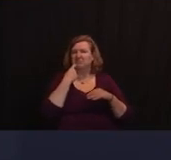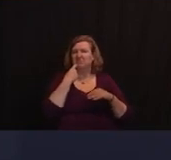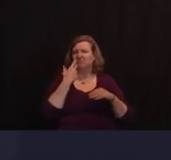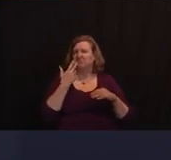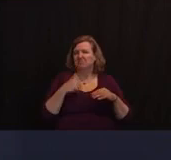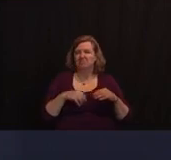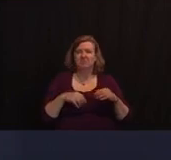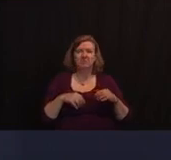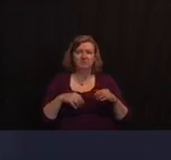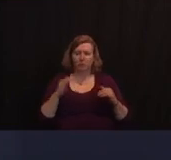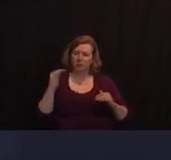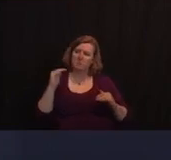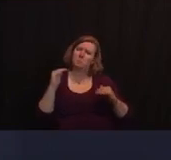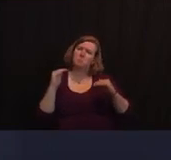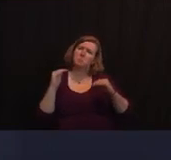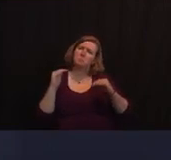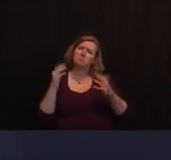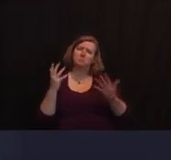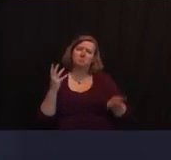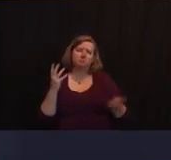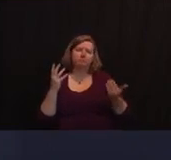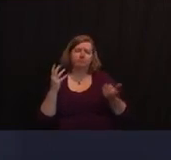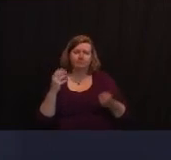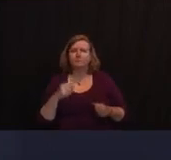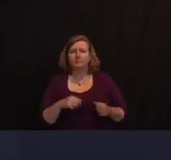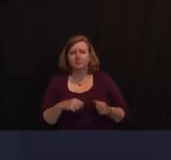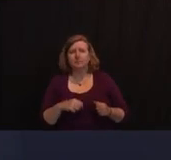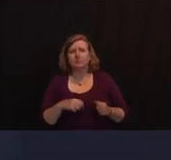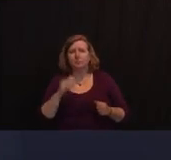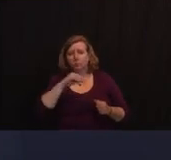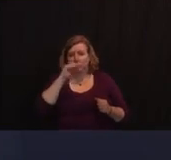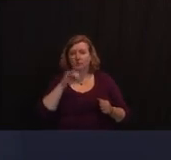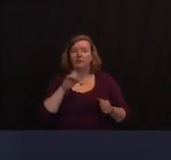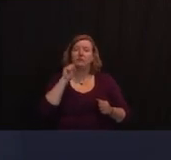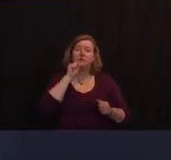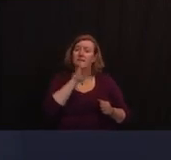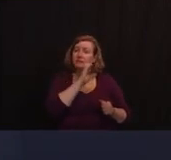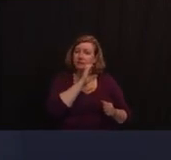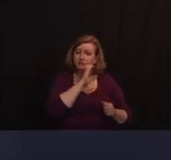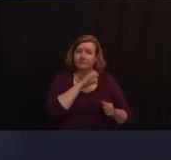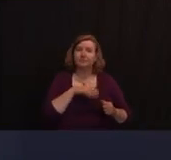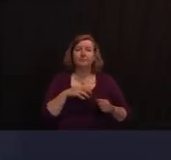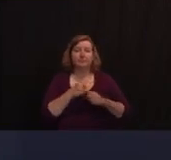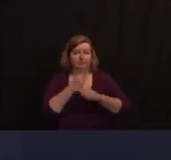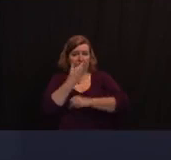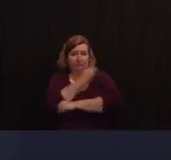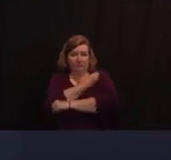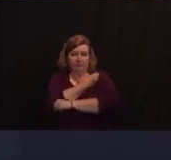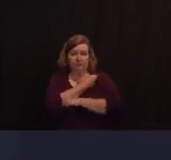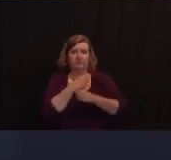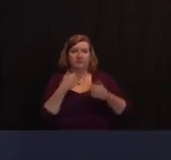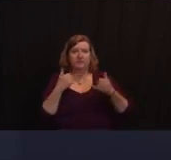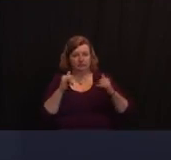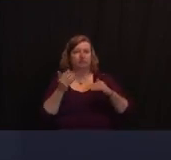general population. The percentages of seniors vaccinated in the state also continues to